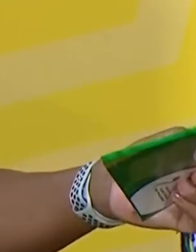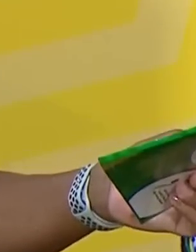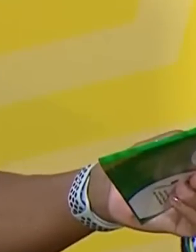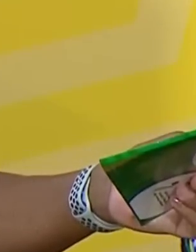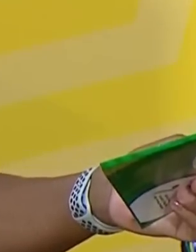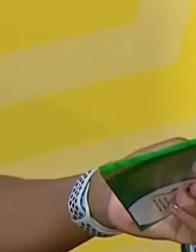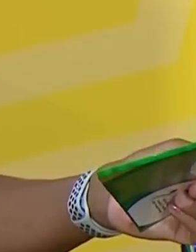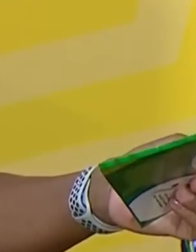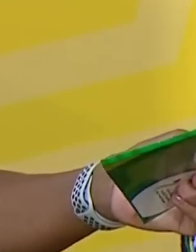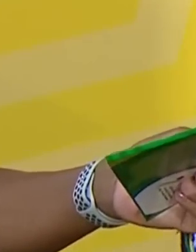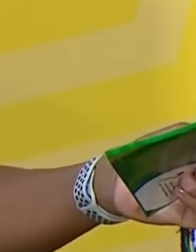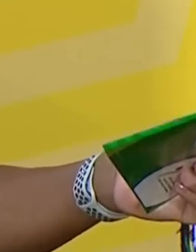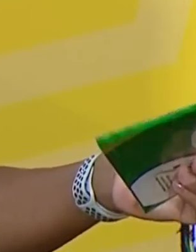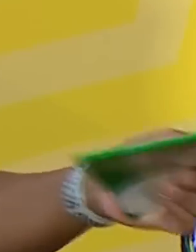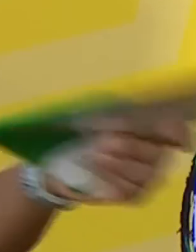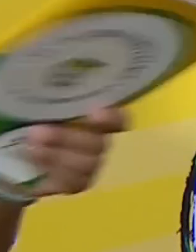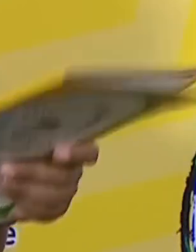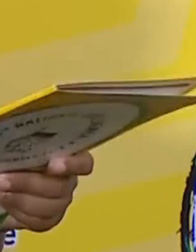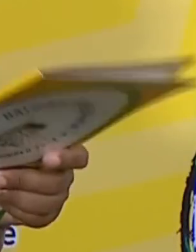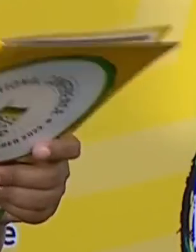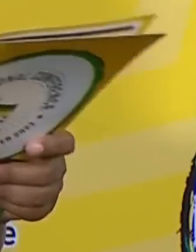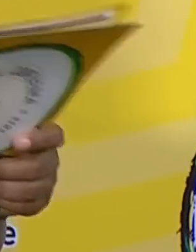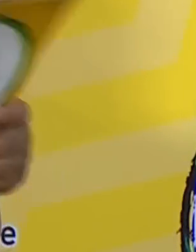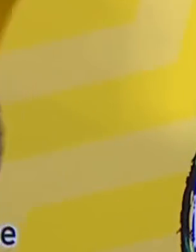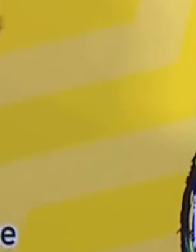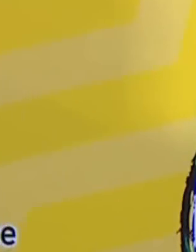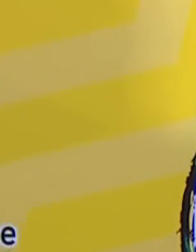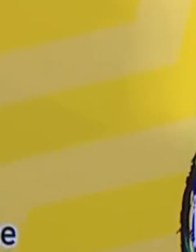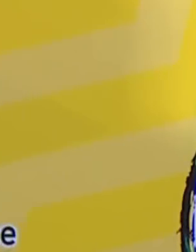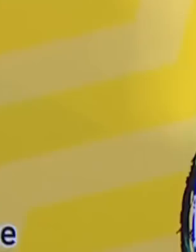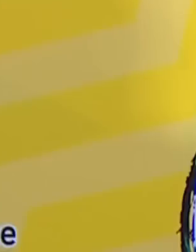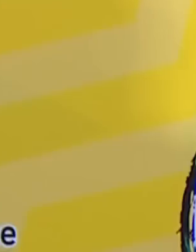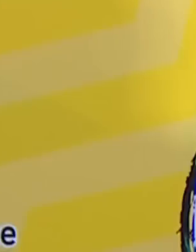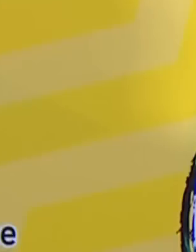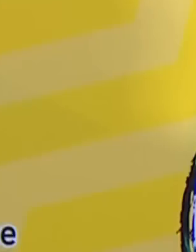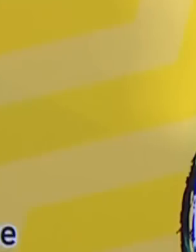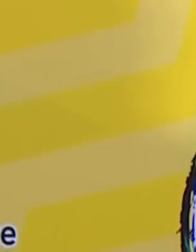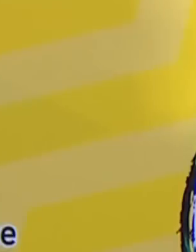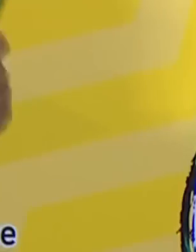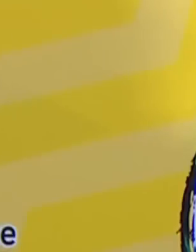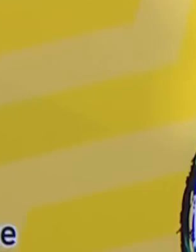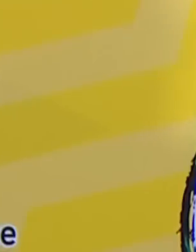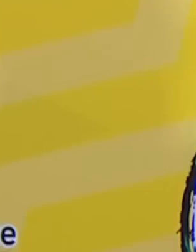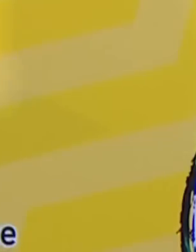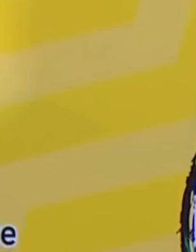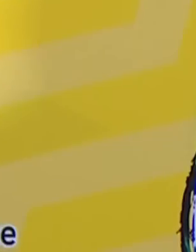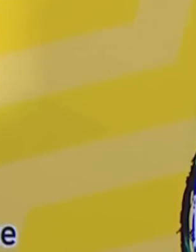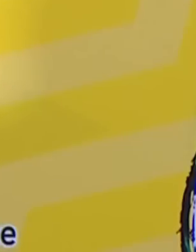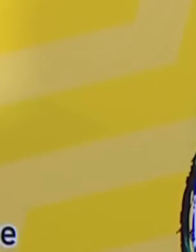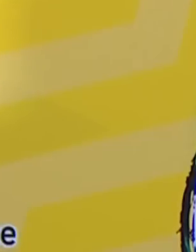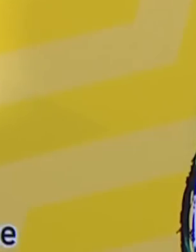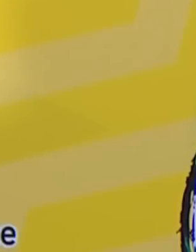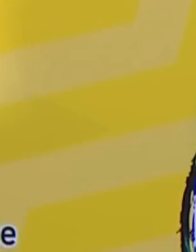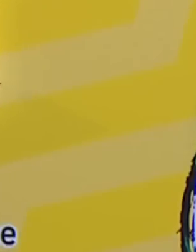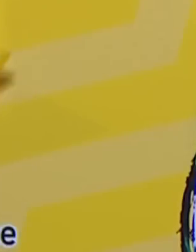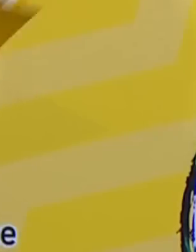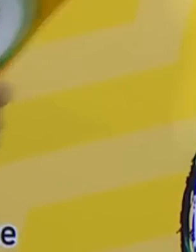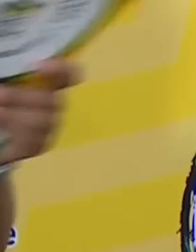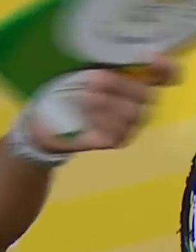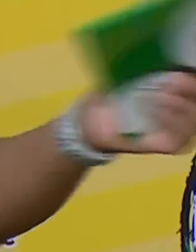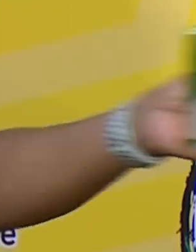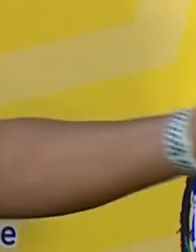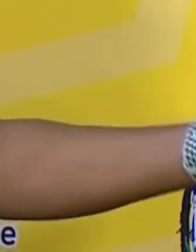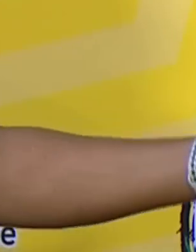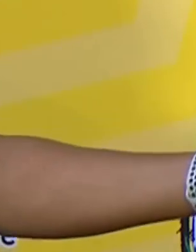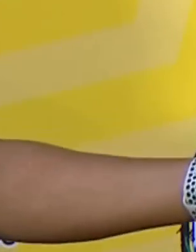outside gazebo that you can use to do interviews outside the press room. So it will be